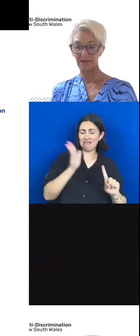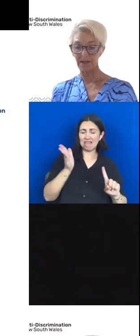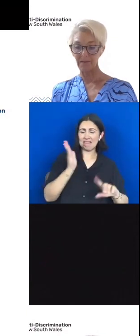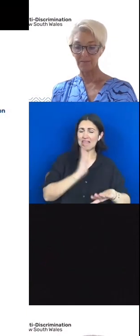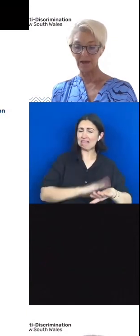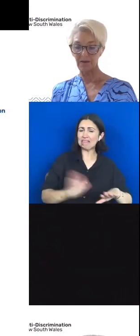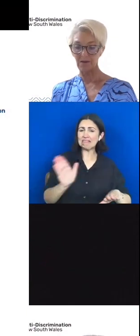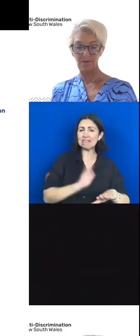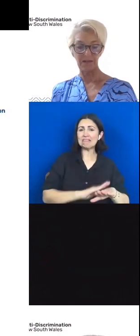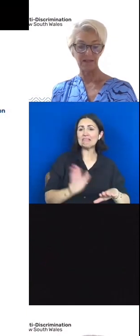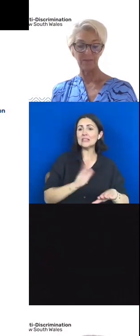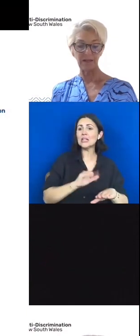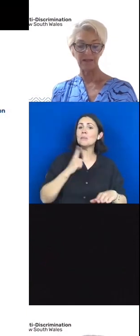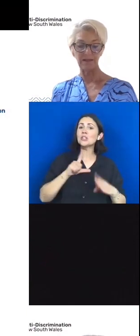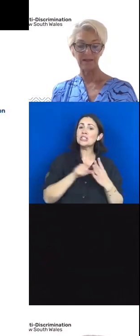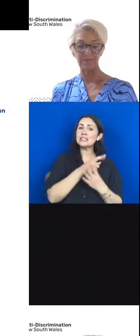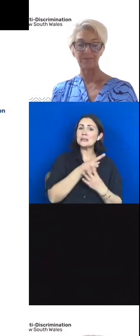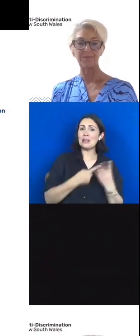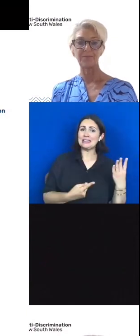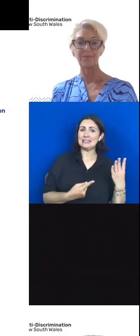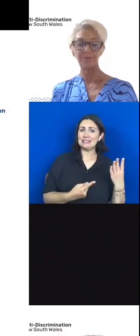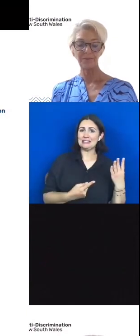effectively part of the disability.